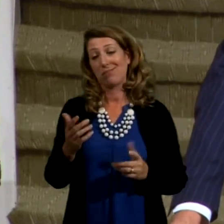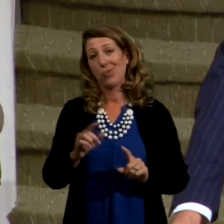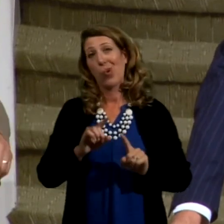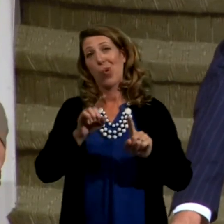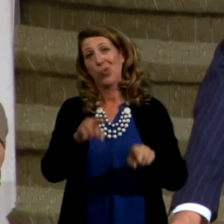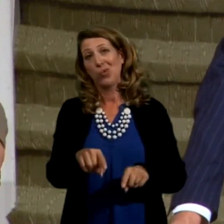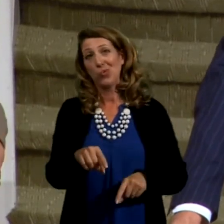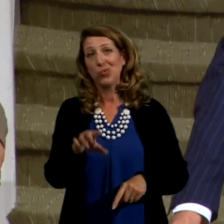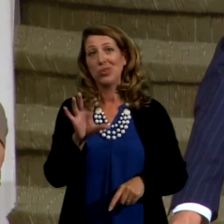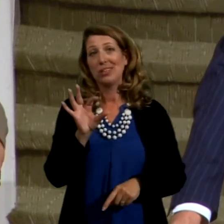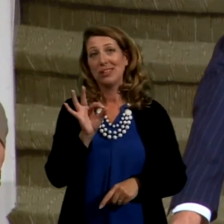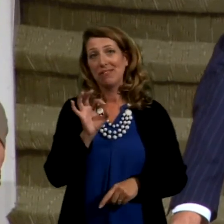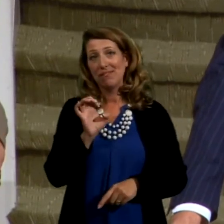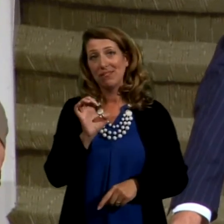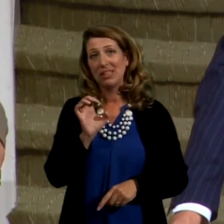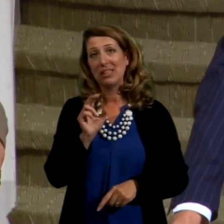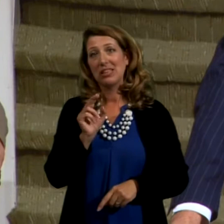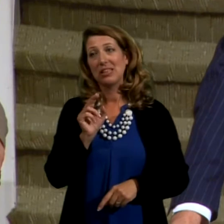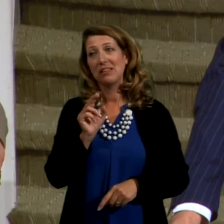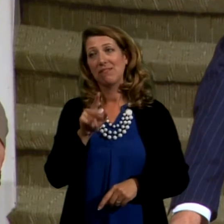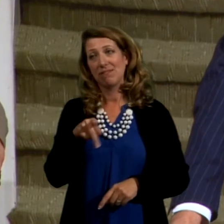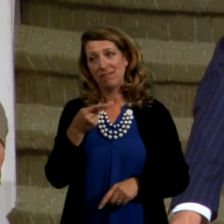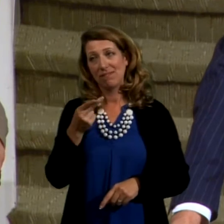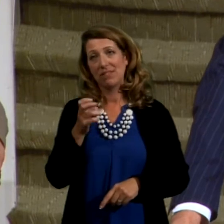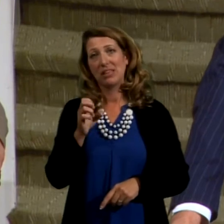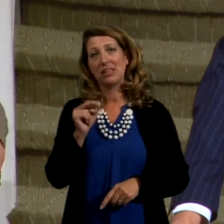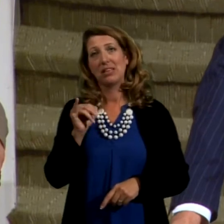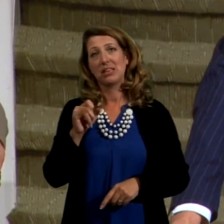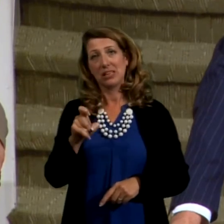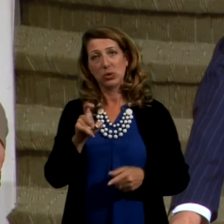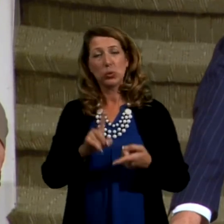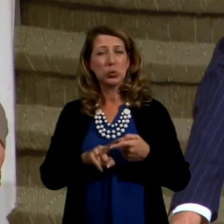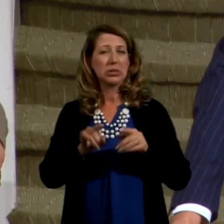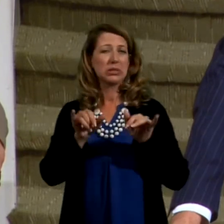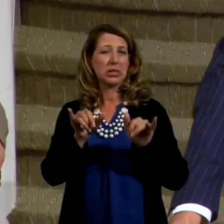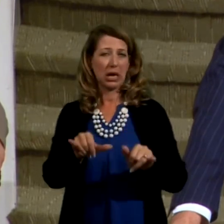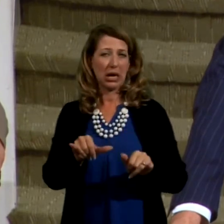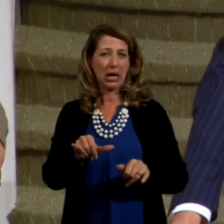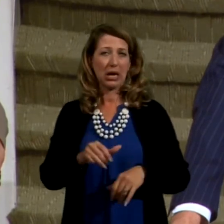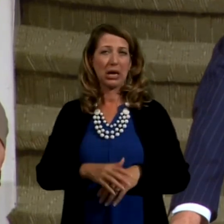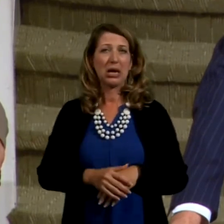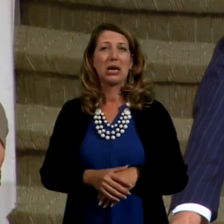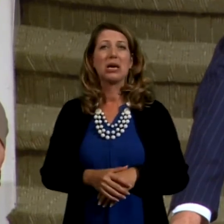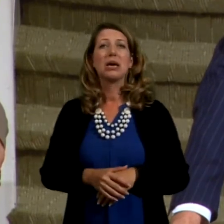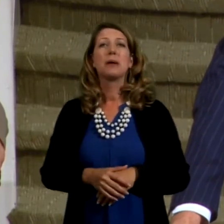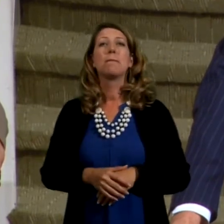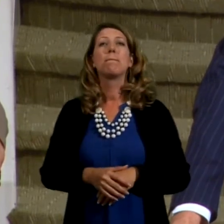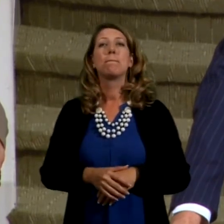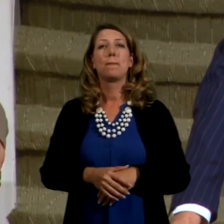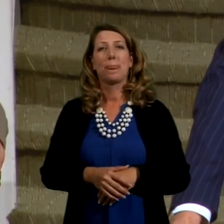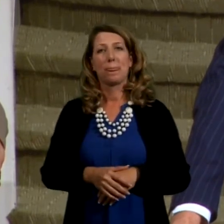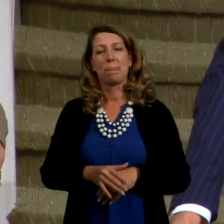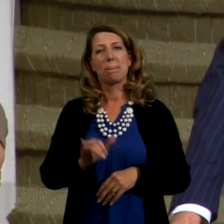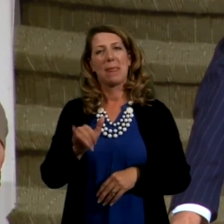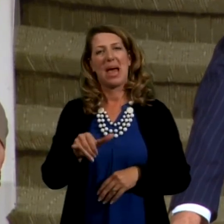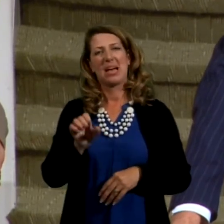to Phoenix and there to winter, which is the haven of Crete, and lieth toward the southwest and the northwest,